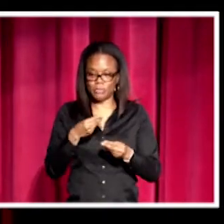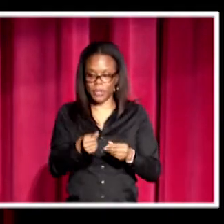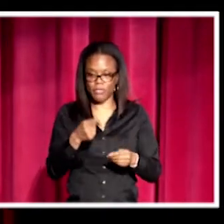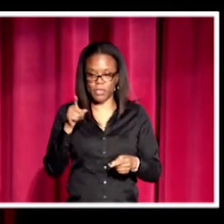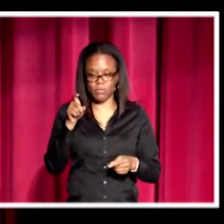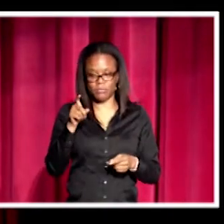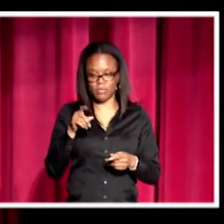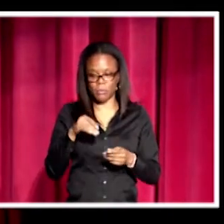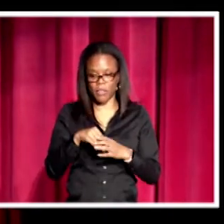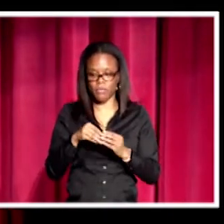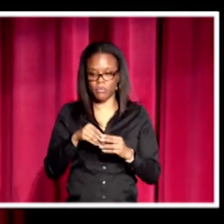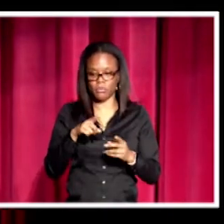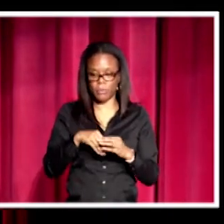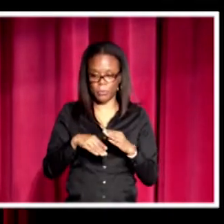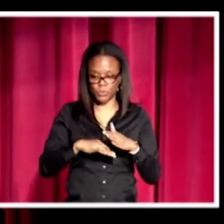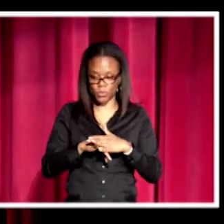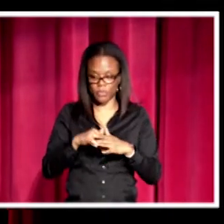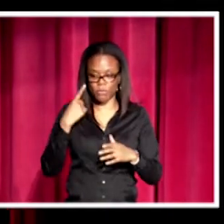future.